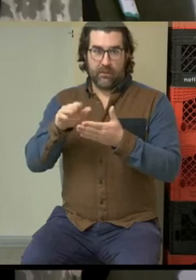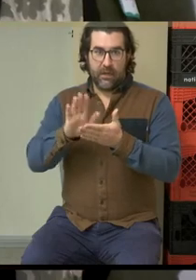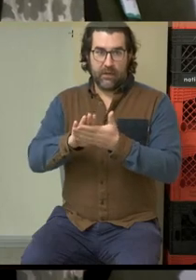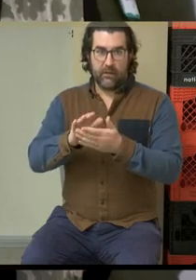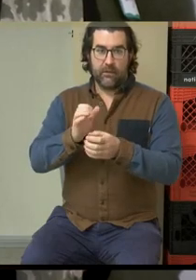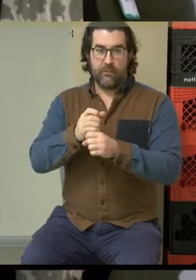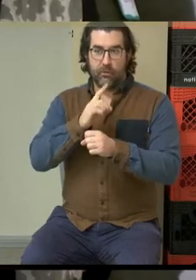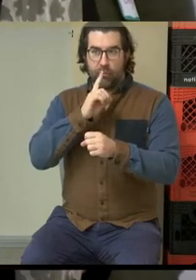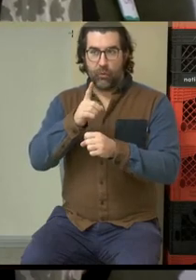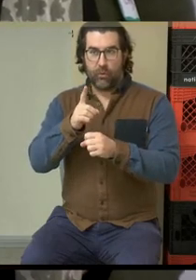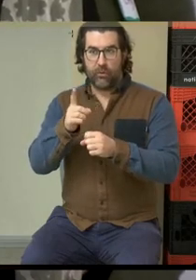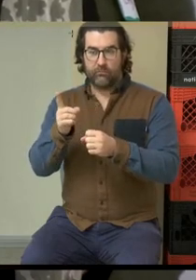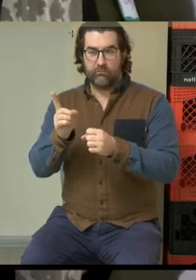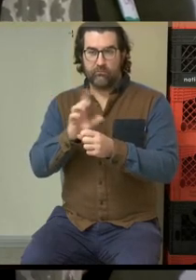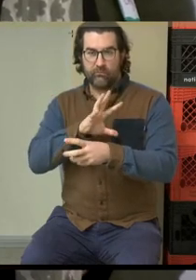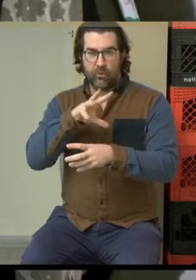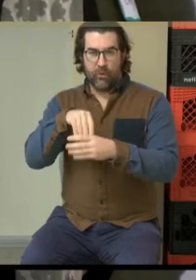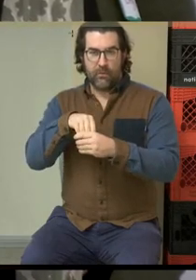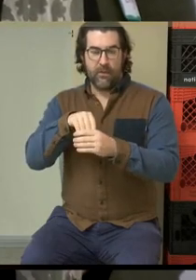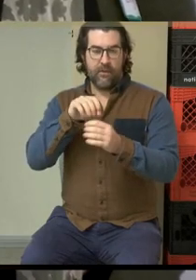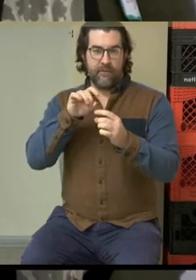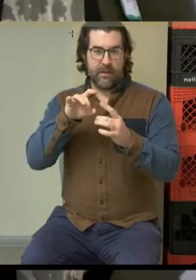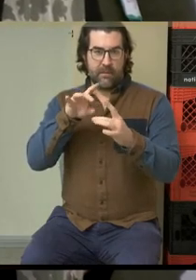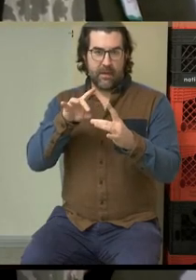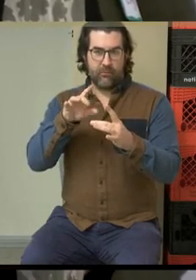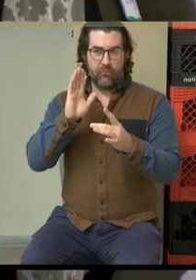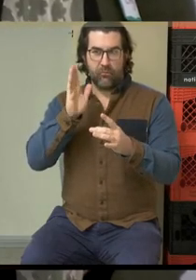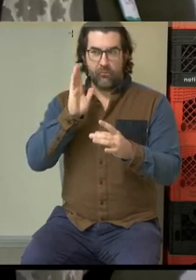make sure that they're incorporated into the feedback.